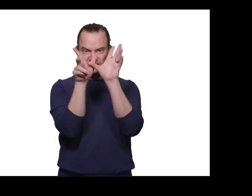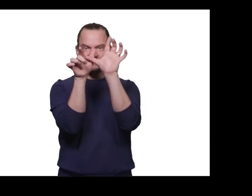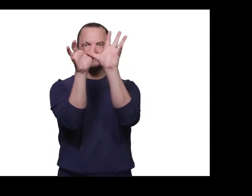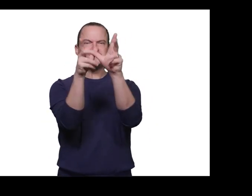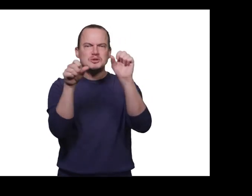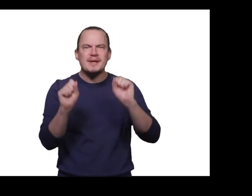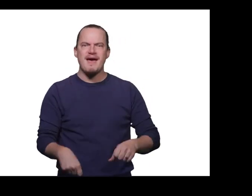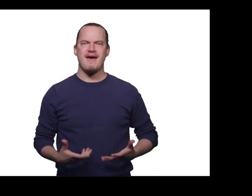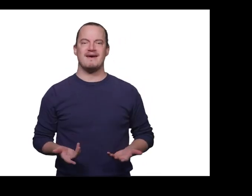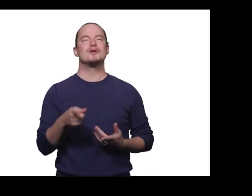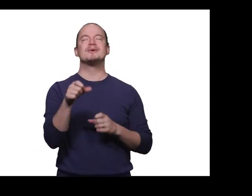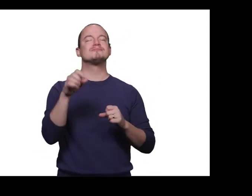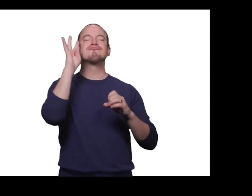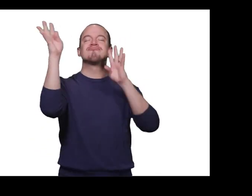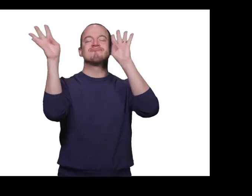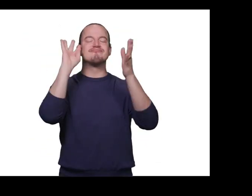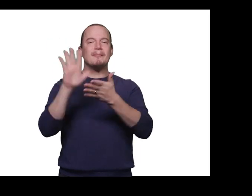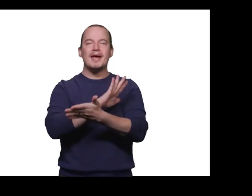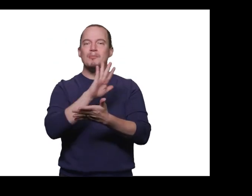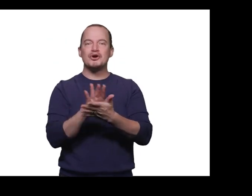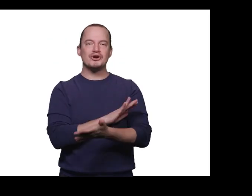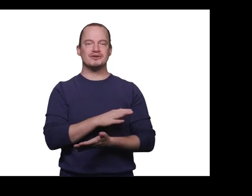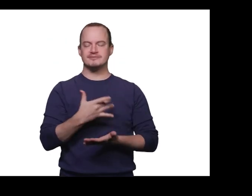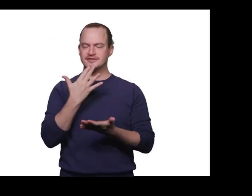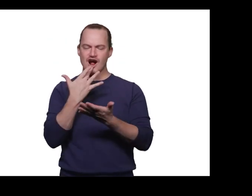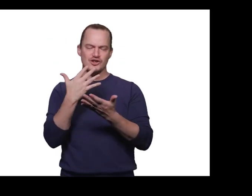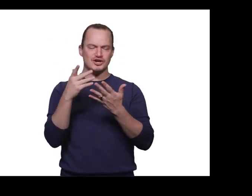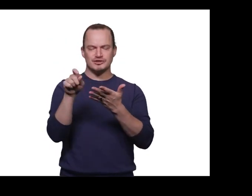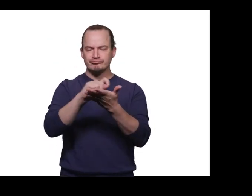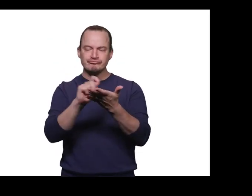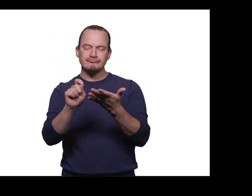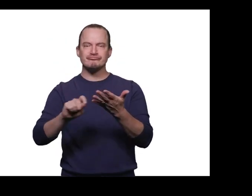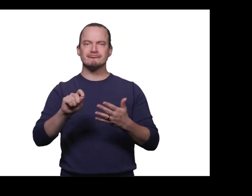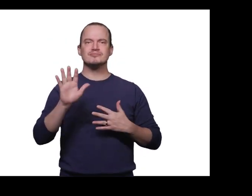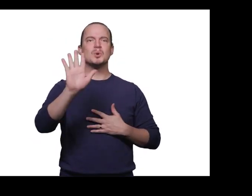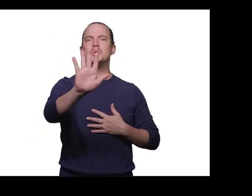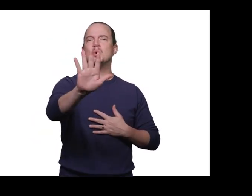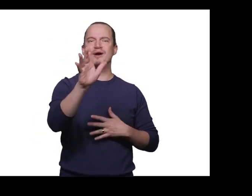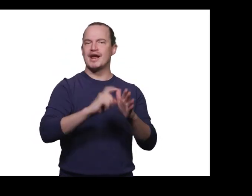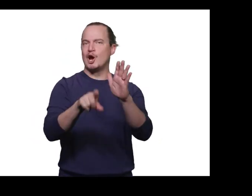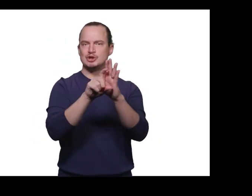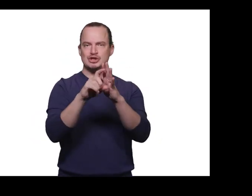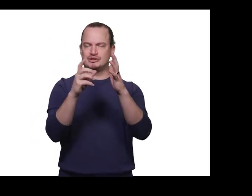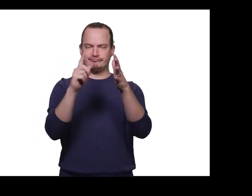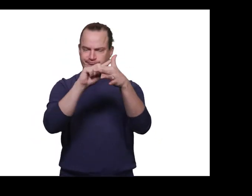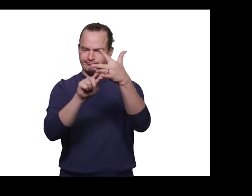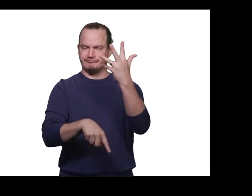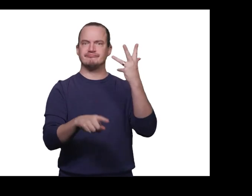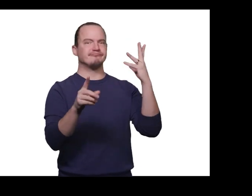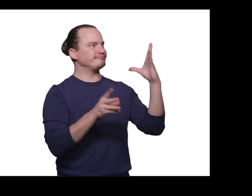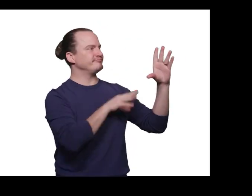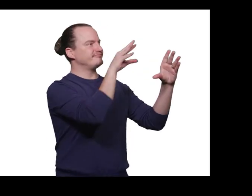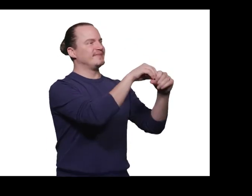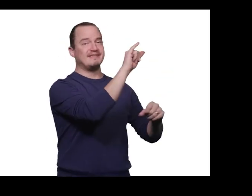of paper and some colored pencil. You can create your own characters to live in